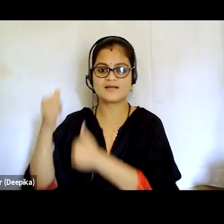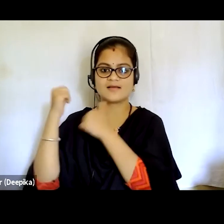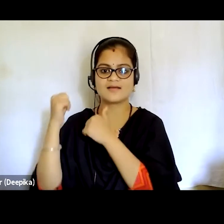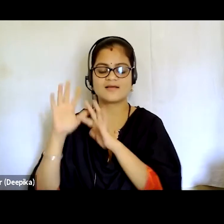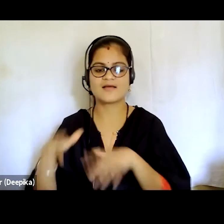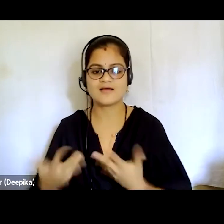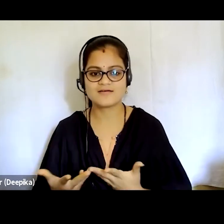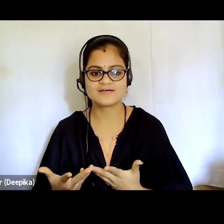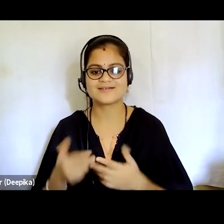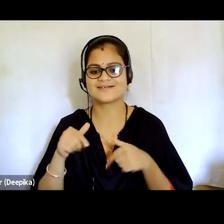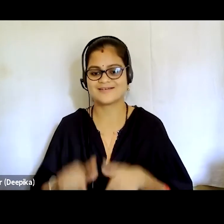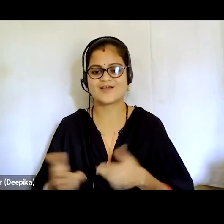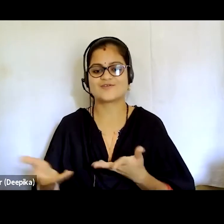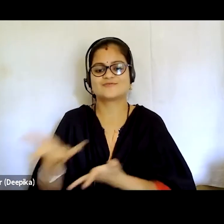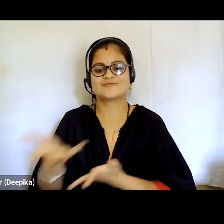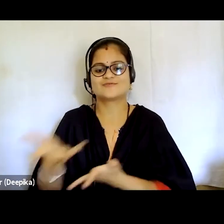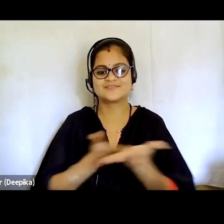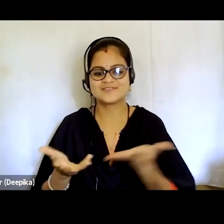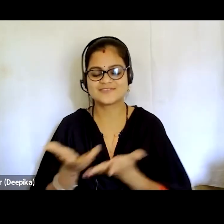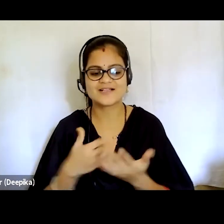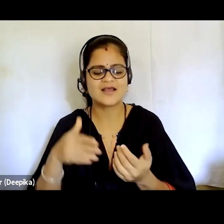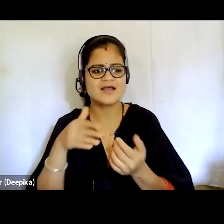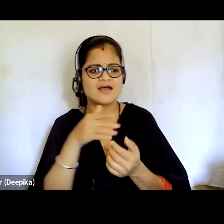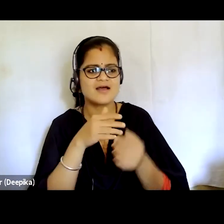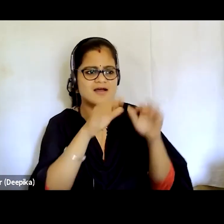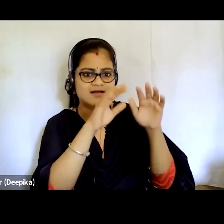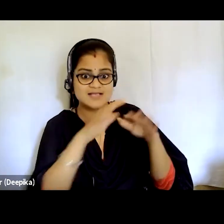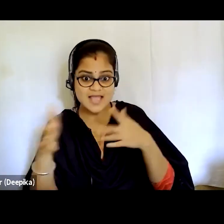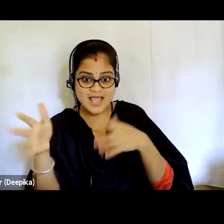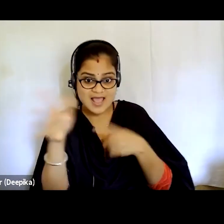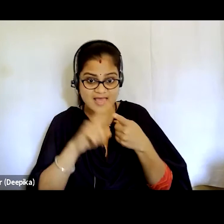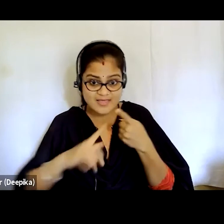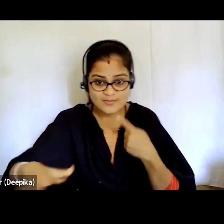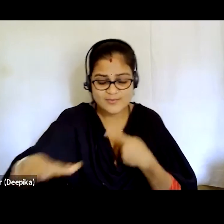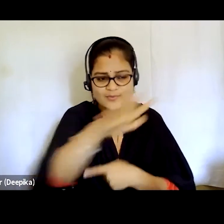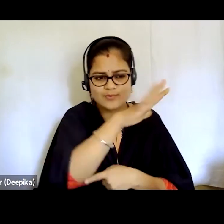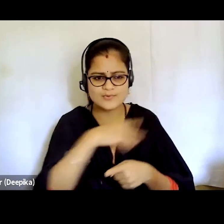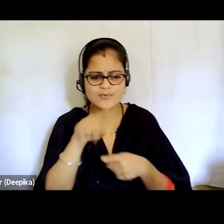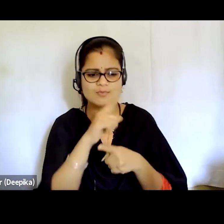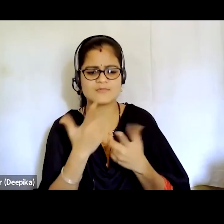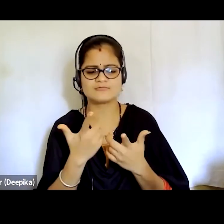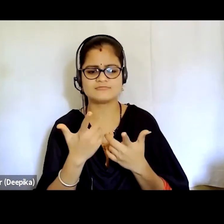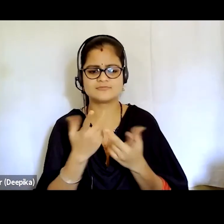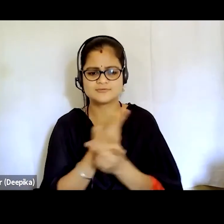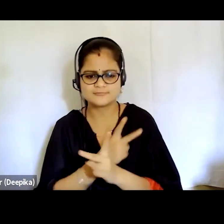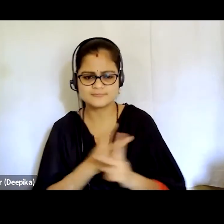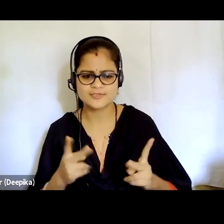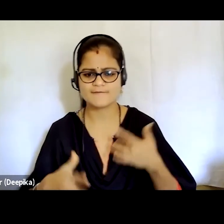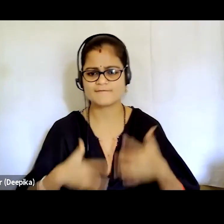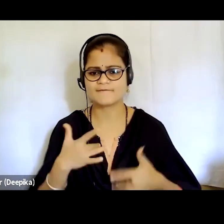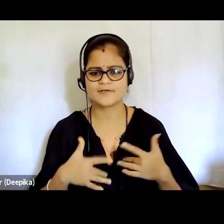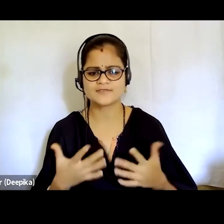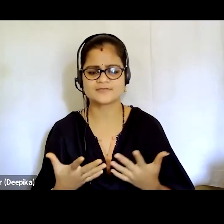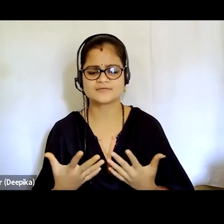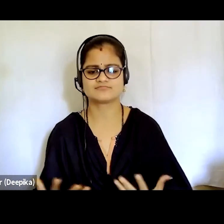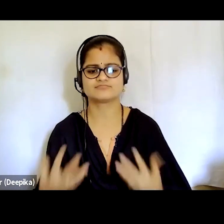and chatting with me about the current music scene today are Venkat Vardan from DNA Networks, Aarti Rao Shetty from B